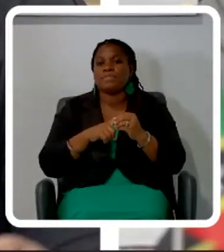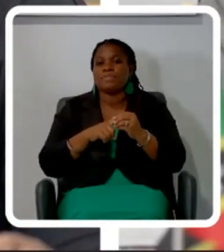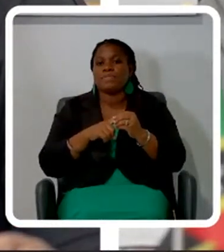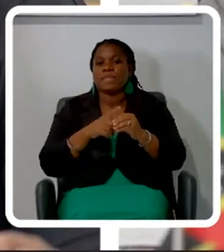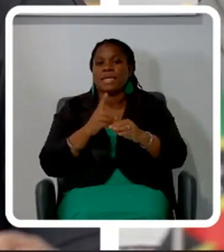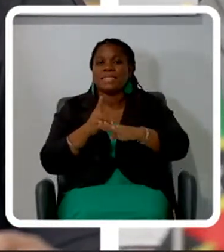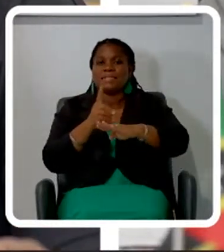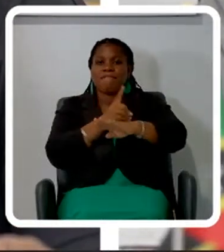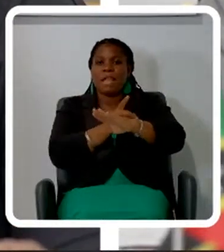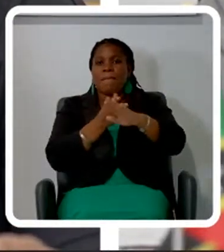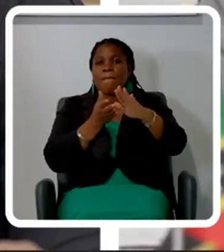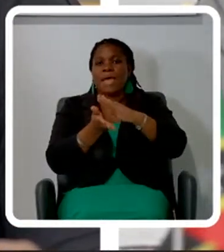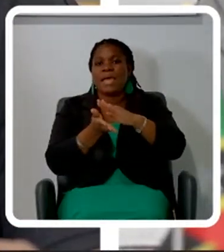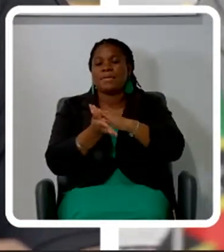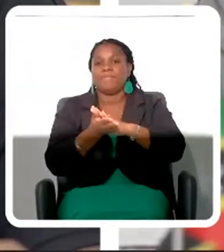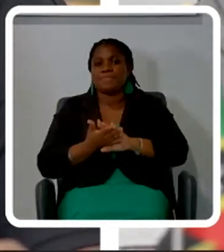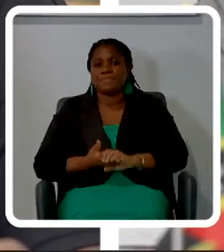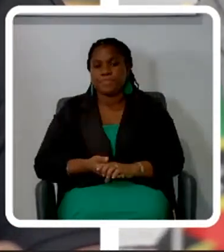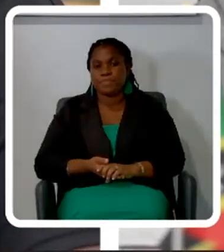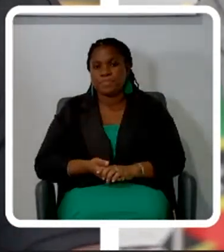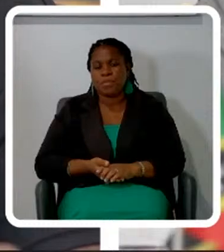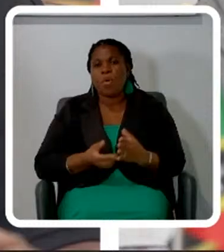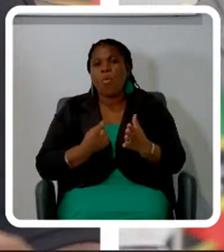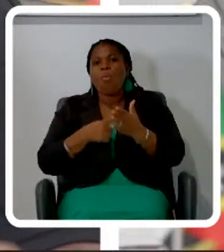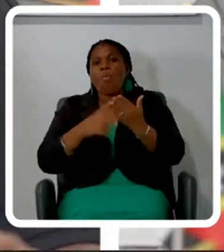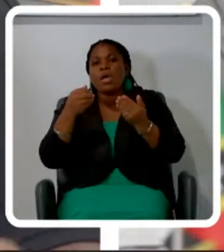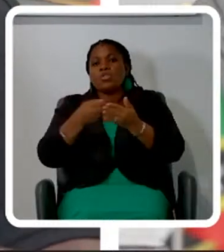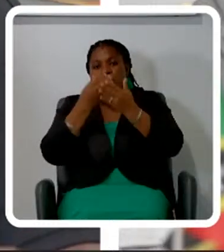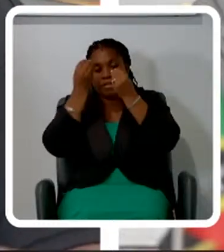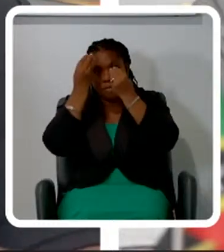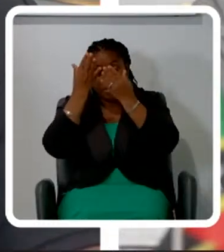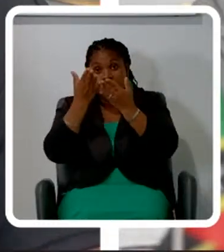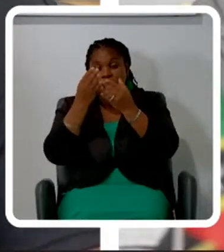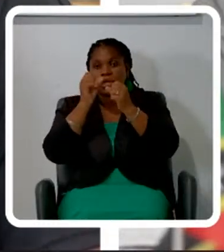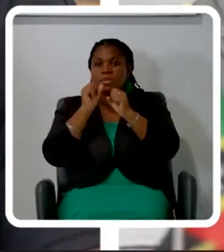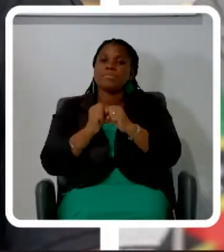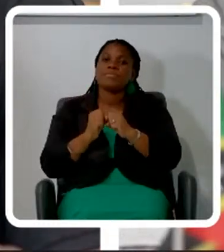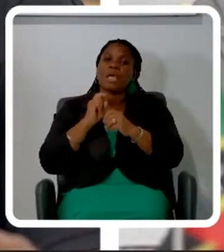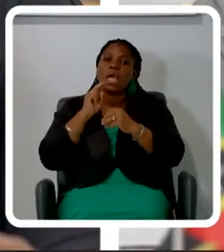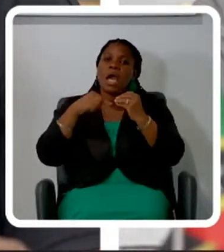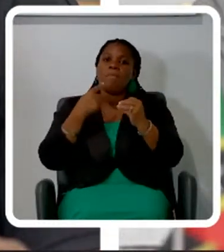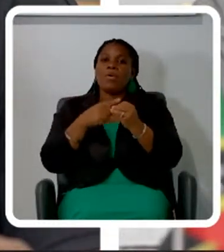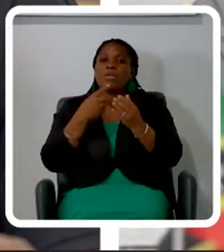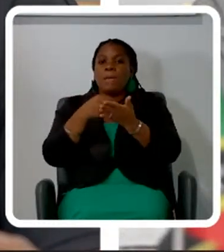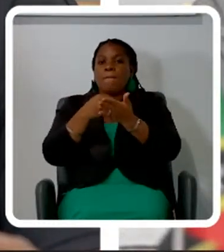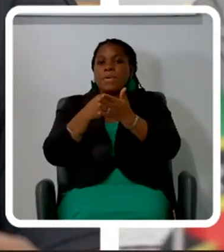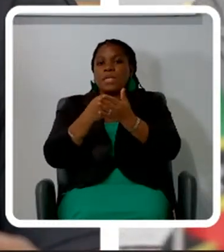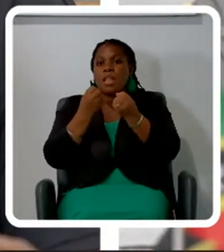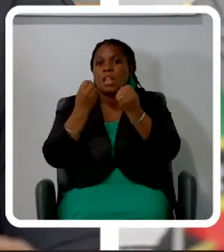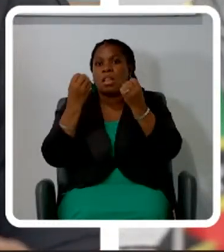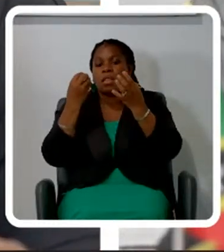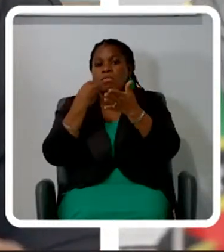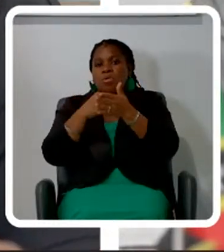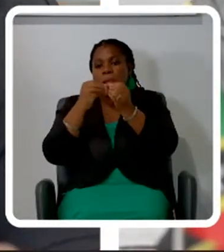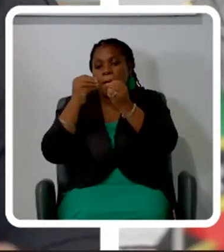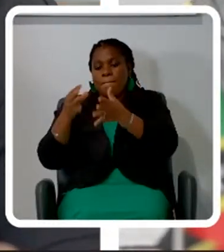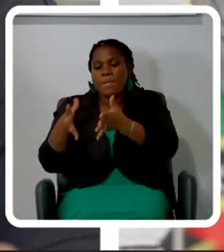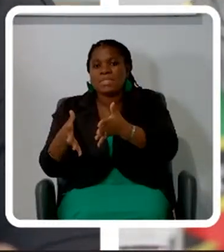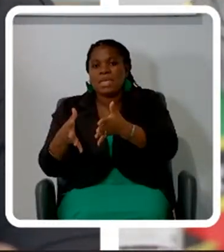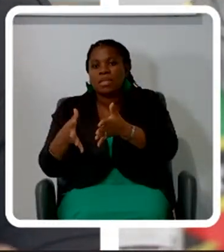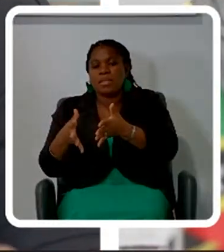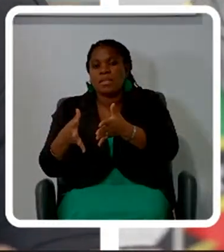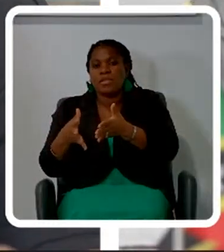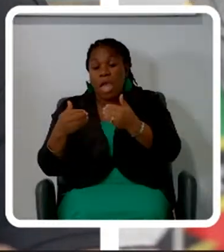What updates can you provide regarding the millions reported missing from the Development Bank? And how is